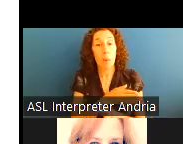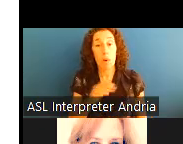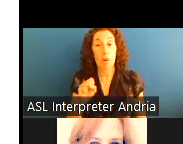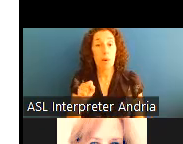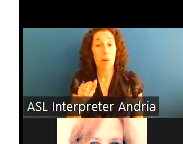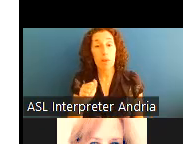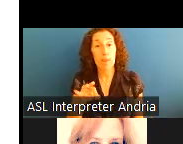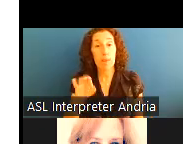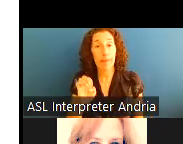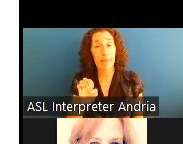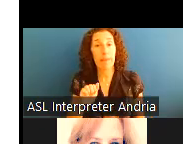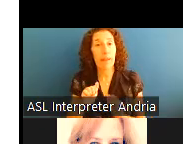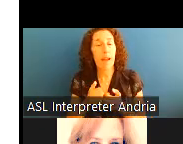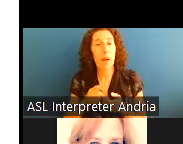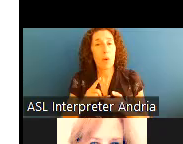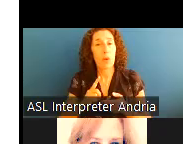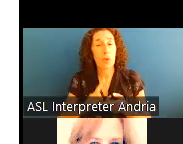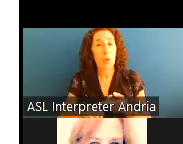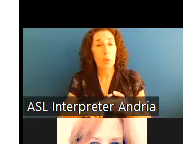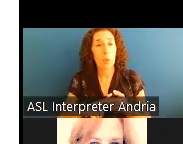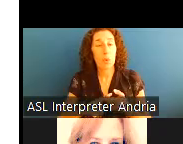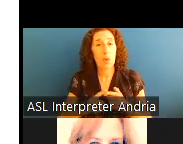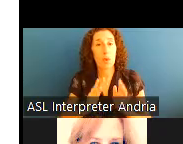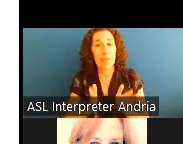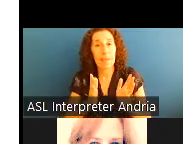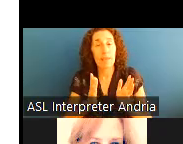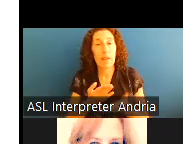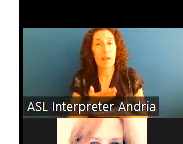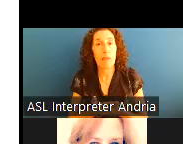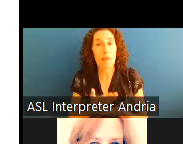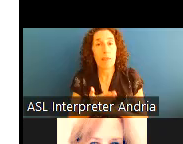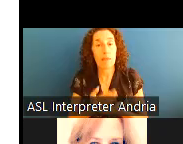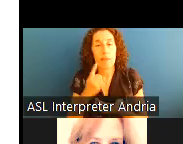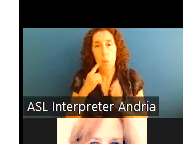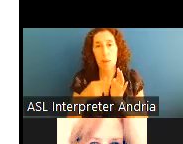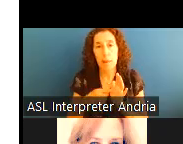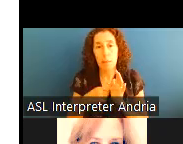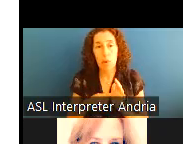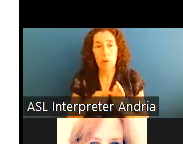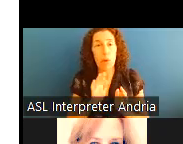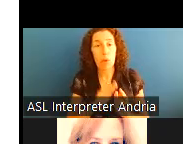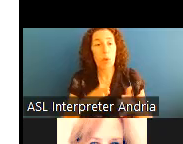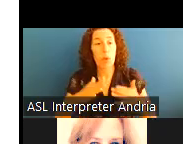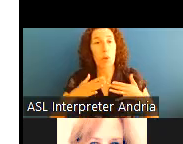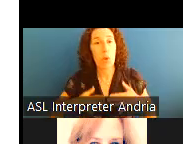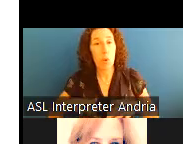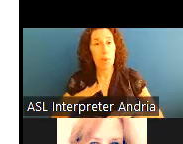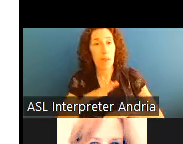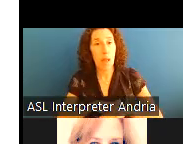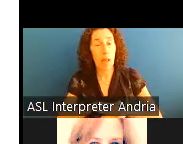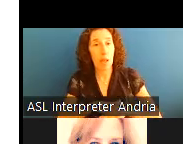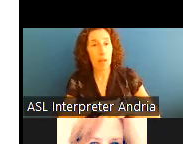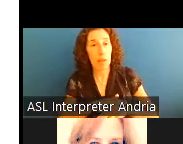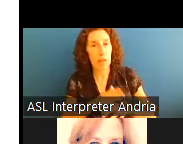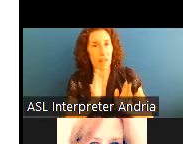example, not changing clothes is important because the survivor's clothes will be collected into evidence during the safe. If